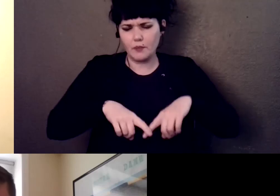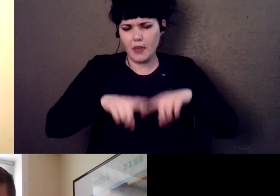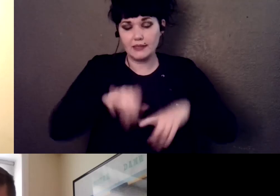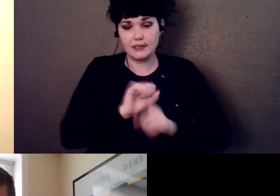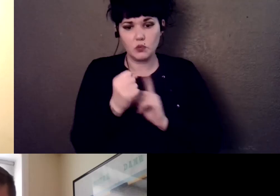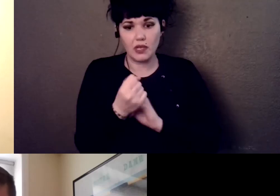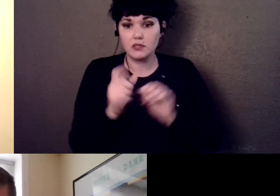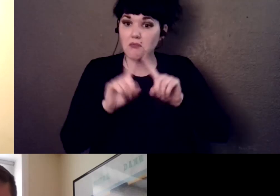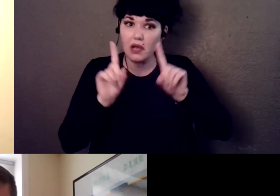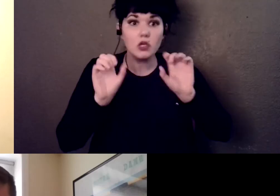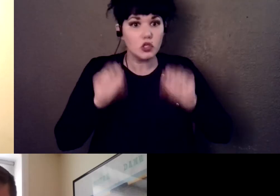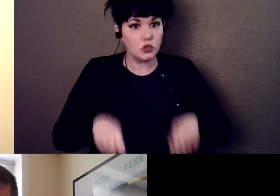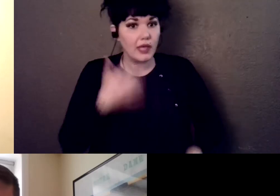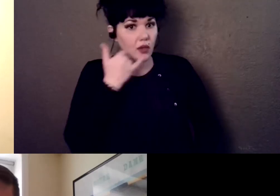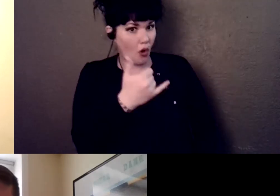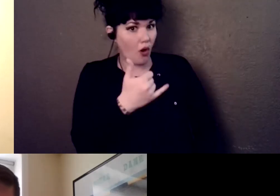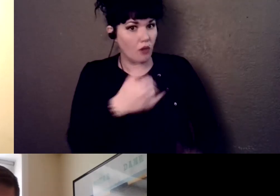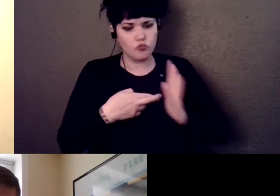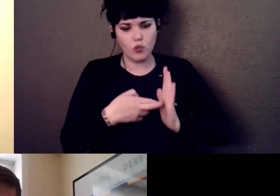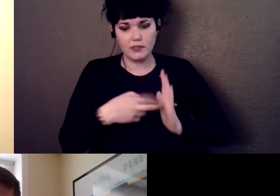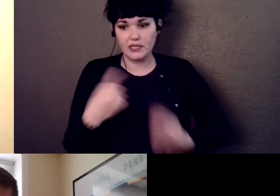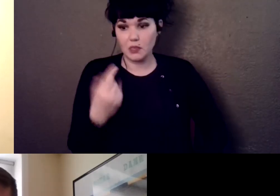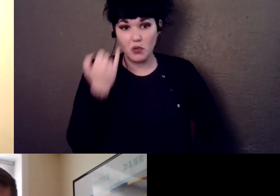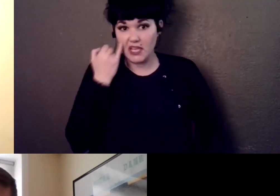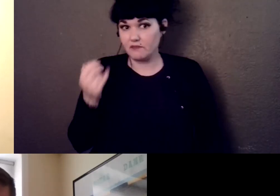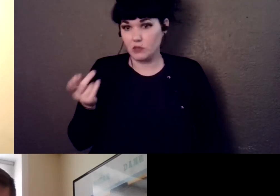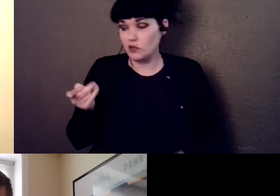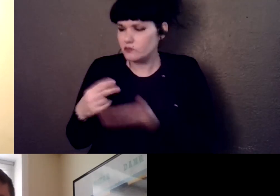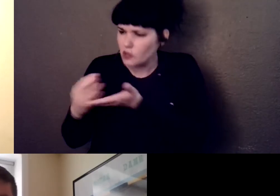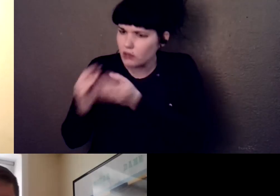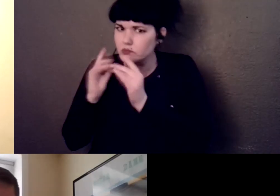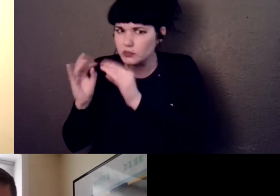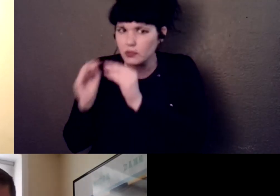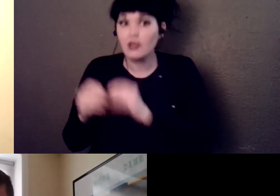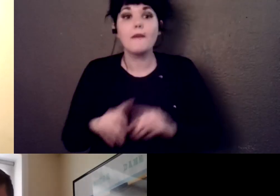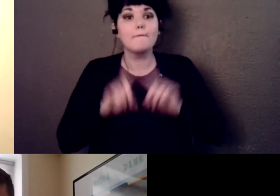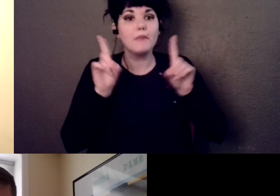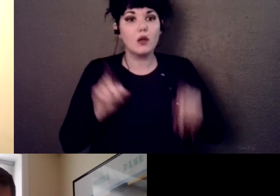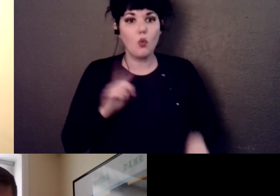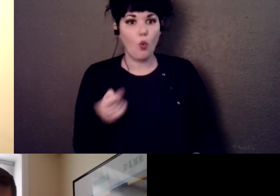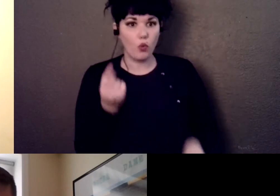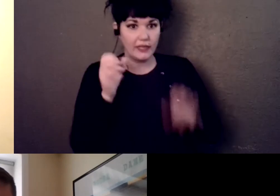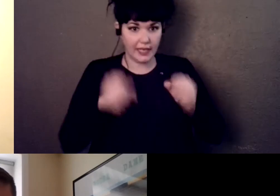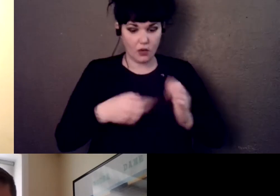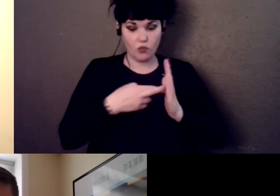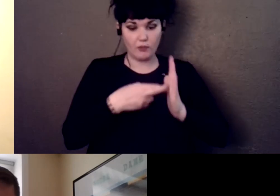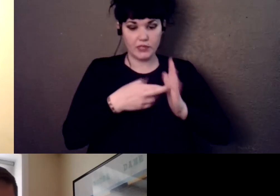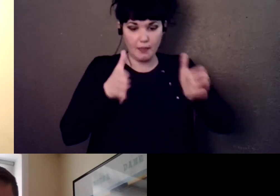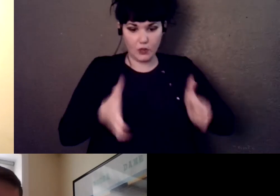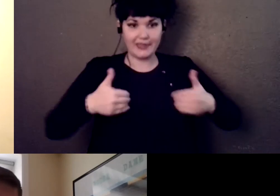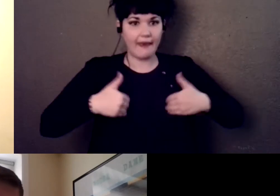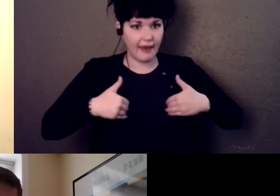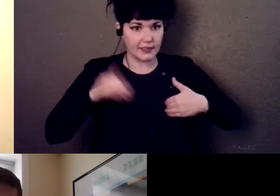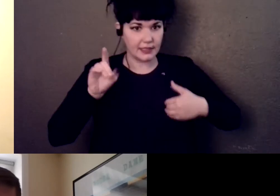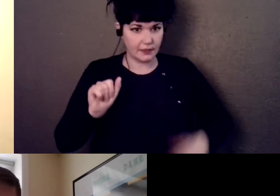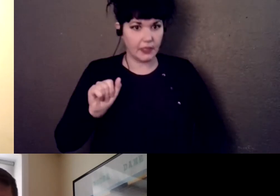call on someone's behalf if you, spoken with them. But Disability Rights New York can only represent the individual with the disability. So we would